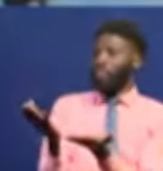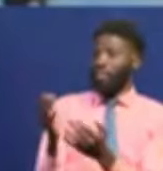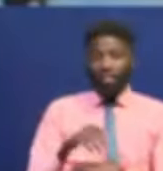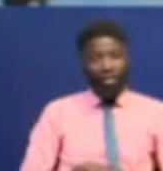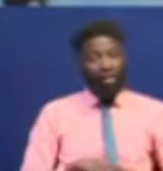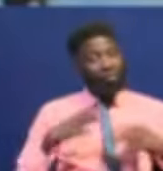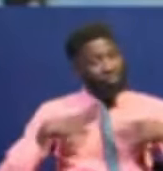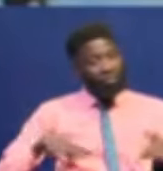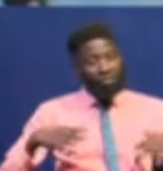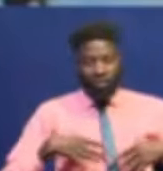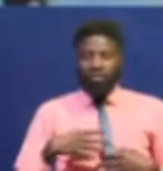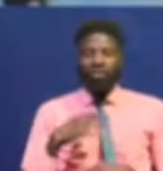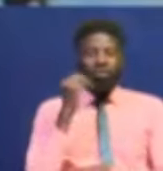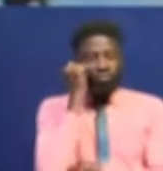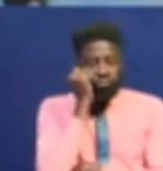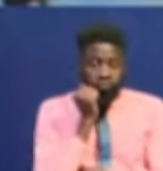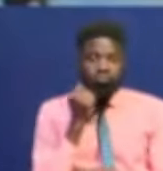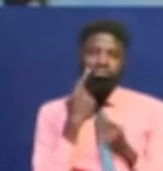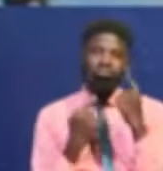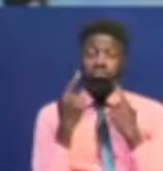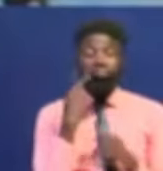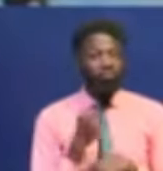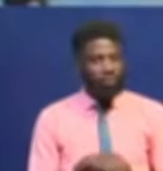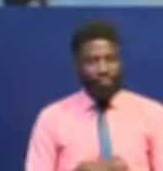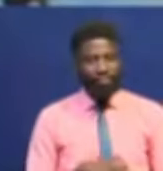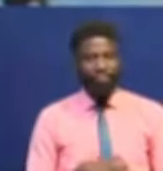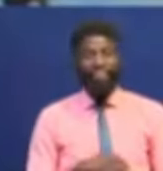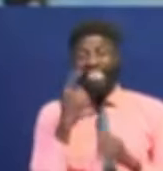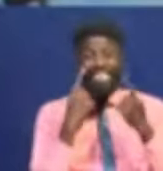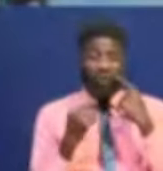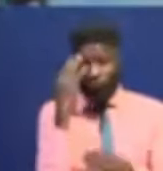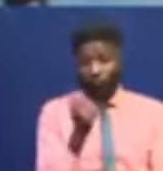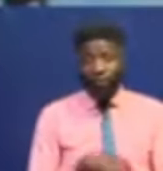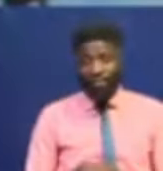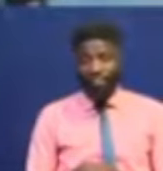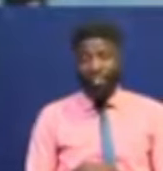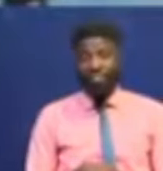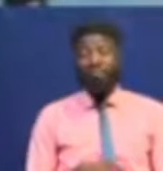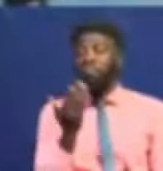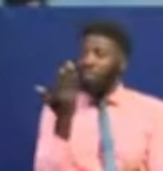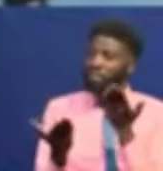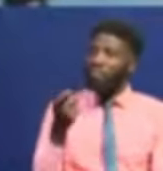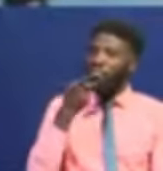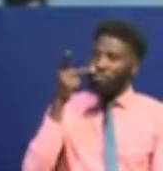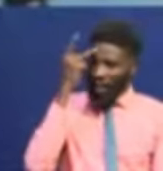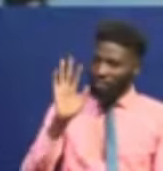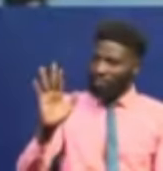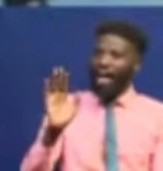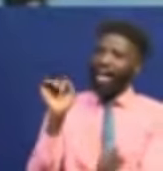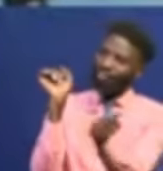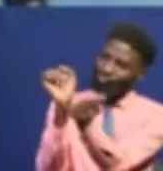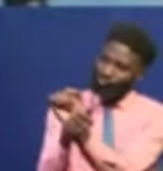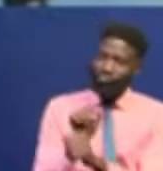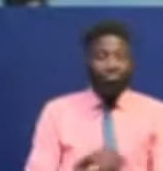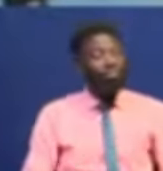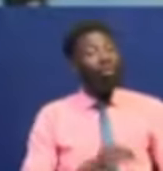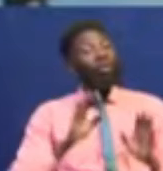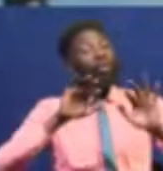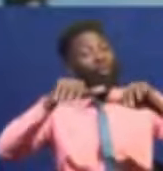are grieving, whether they are grieving because their parents have been arrested, or they are